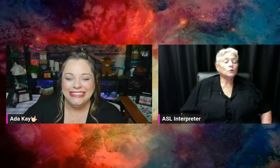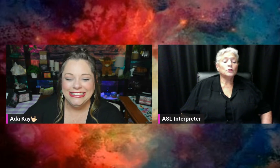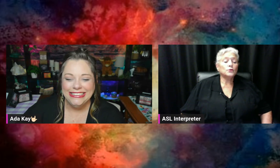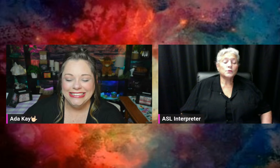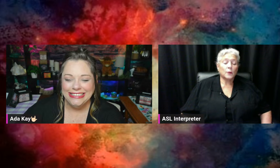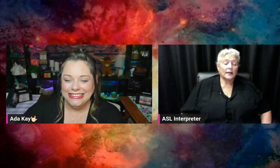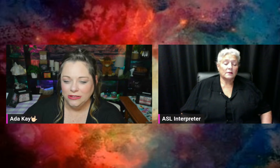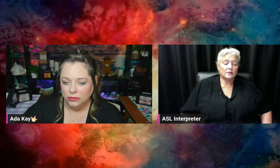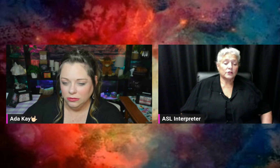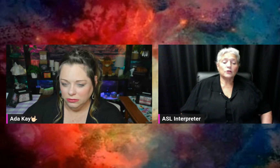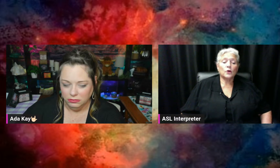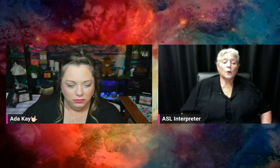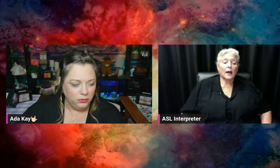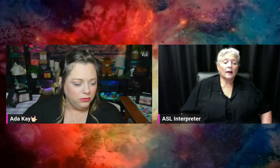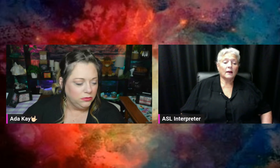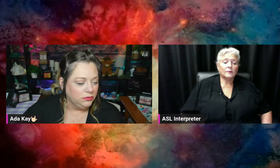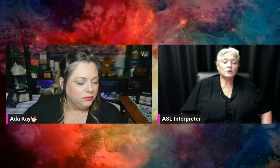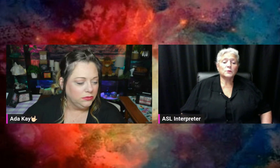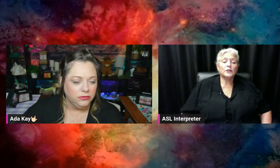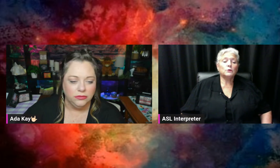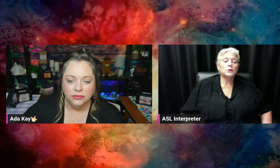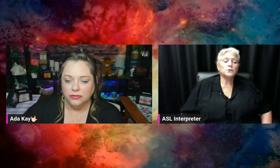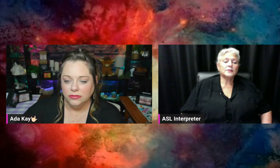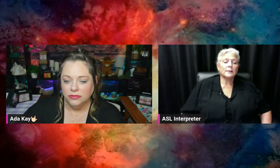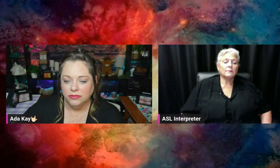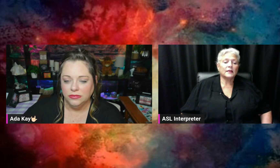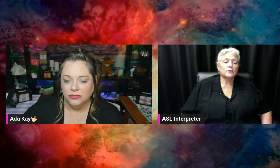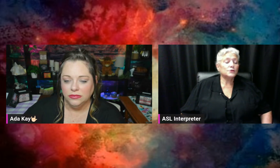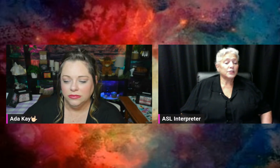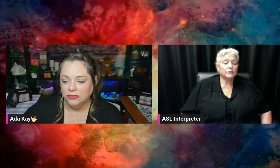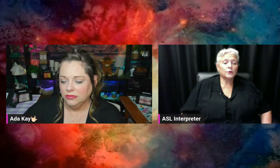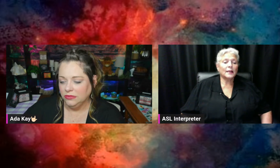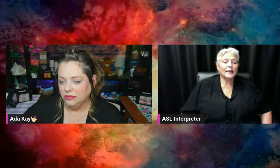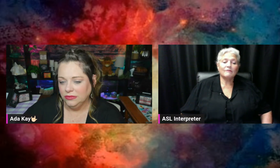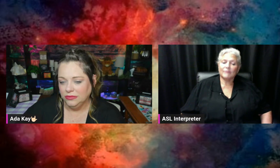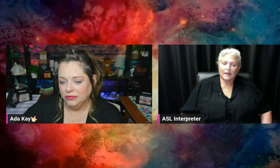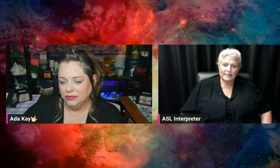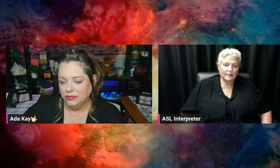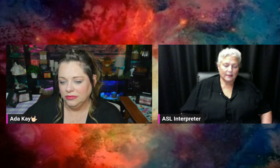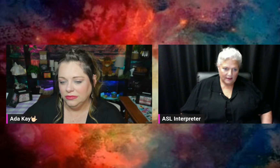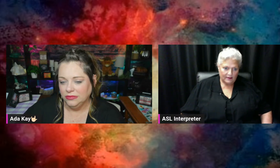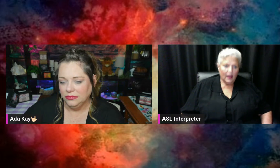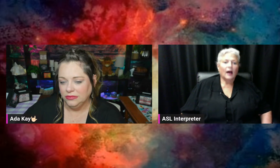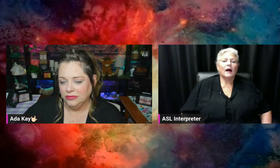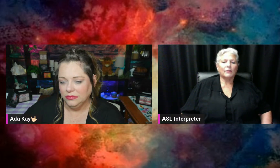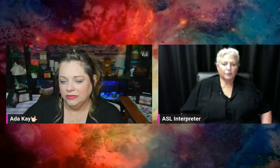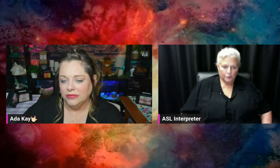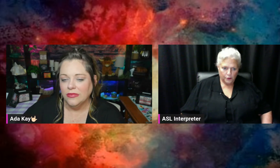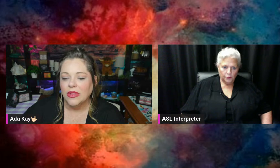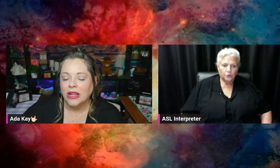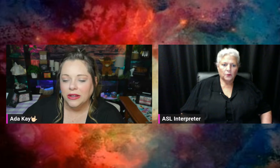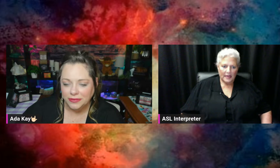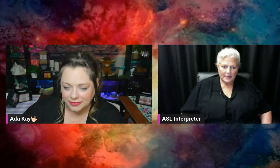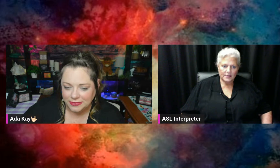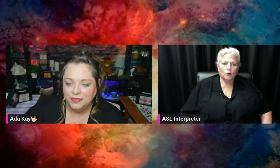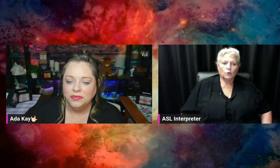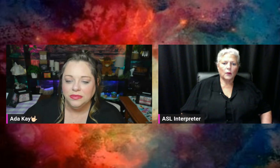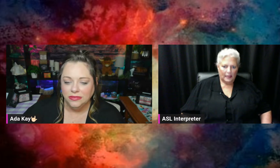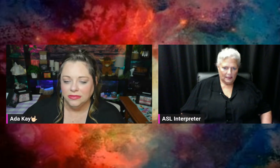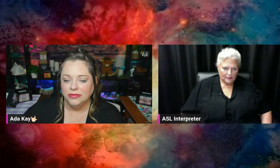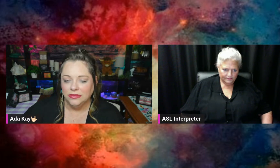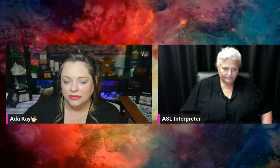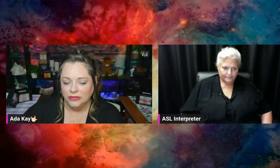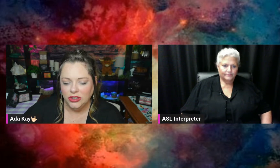I don't lose weight. You know why? Because when you lose something, you generally find it again. I throw weight